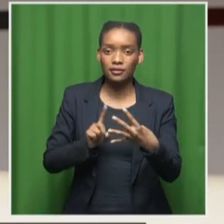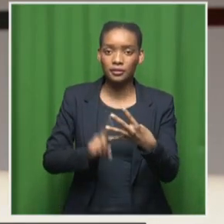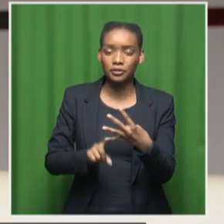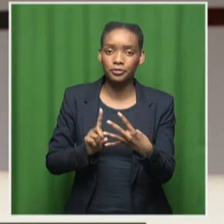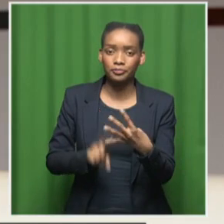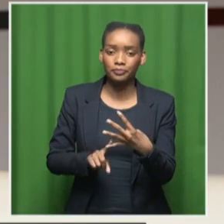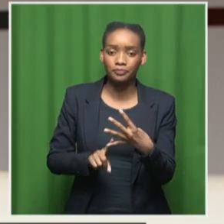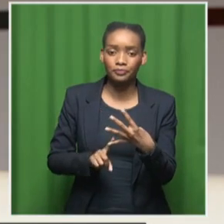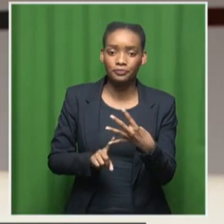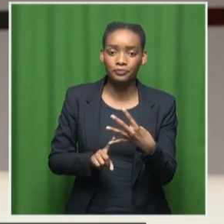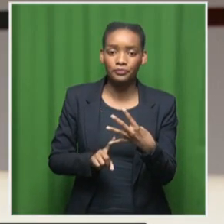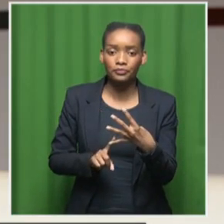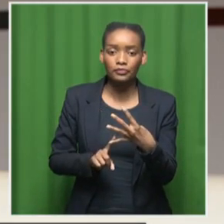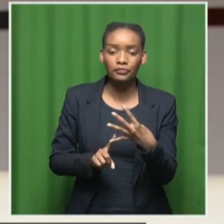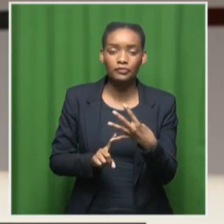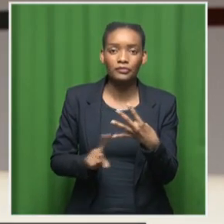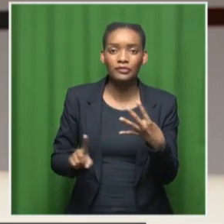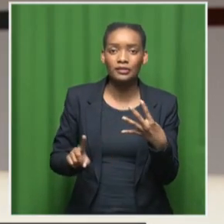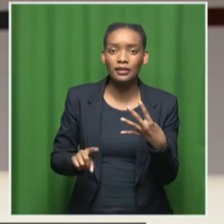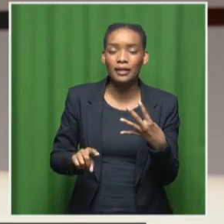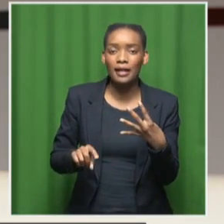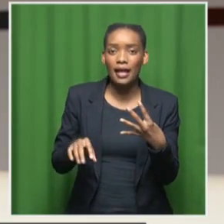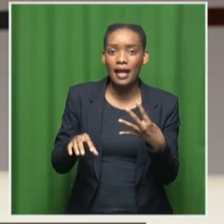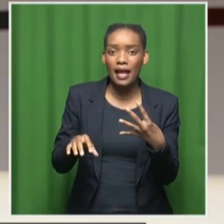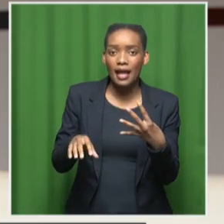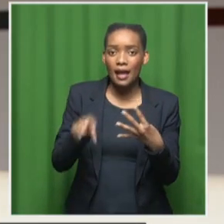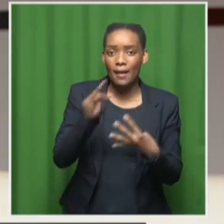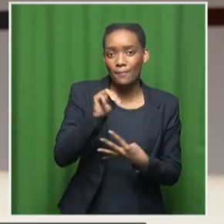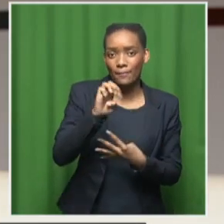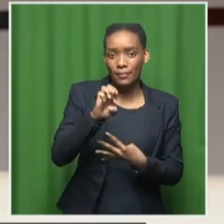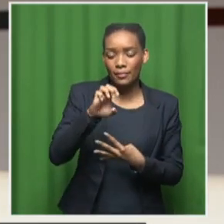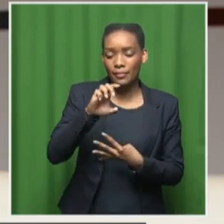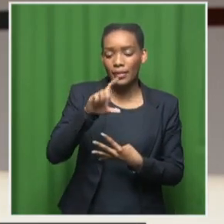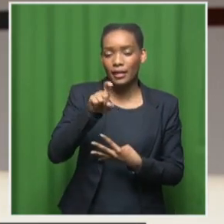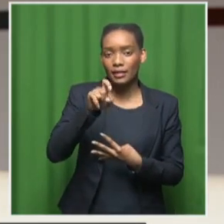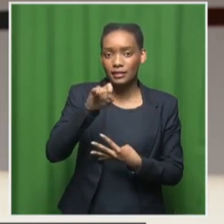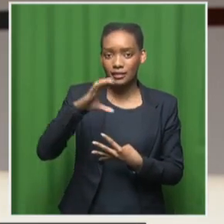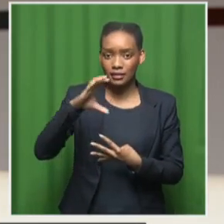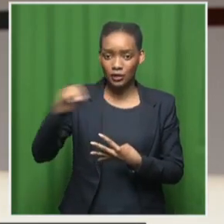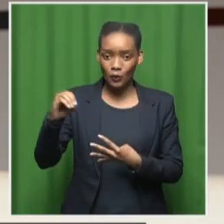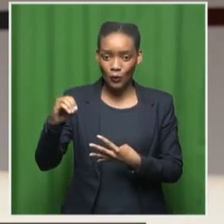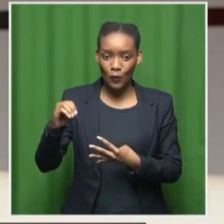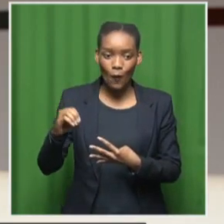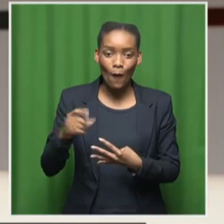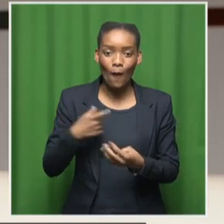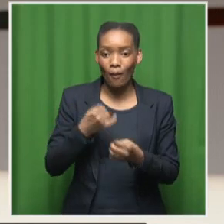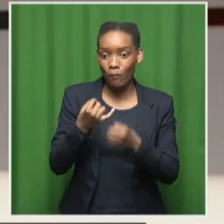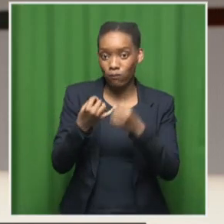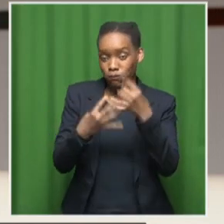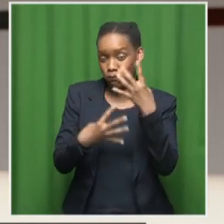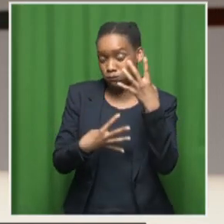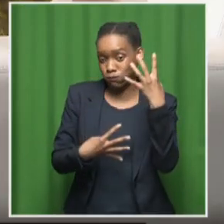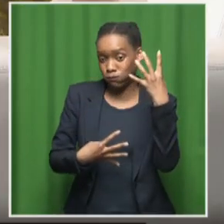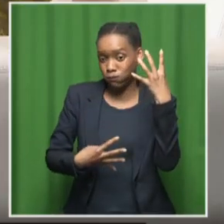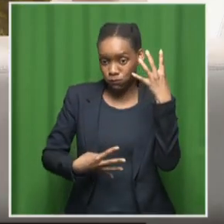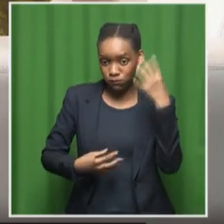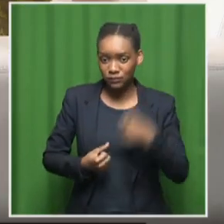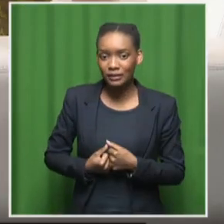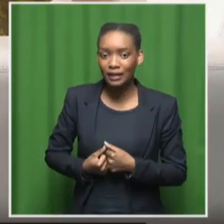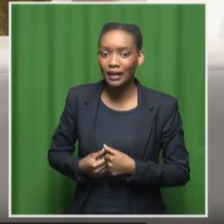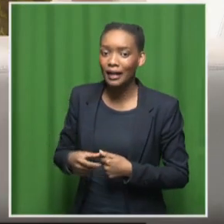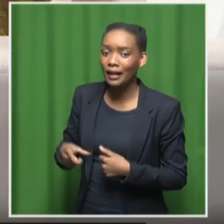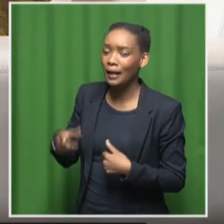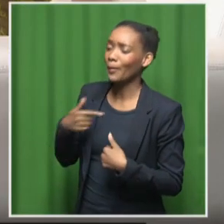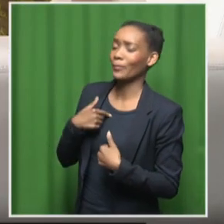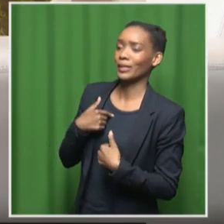have Teatro Ovasio from Mexico, we have I can just go on and on and on. You know, I'm actually still stuck